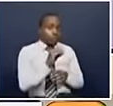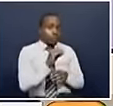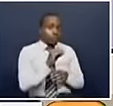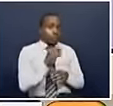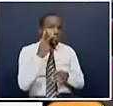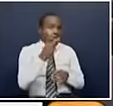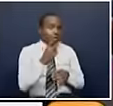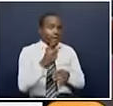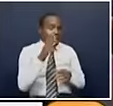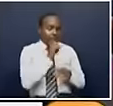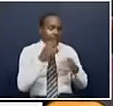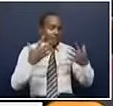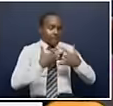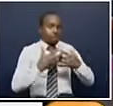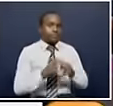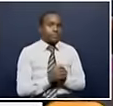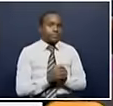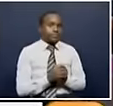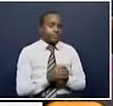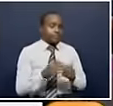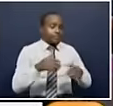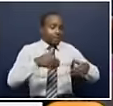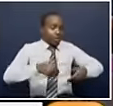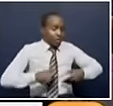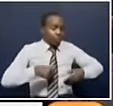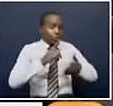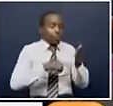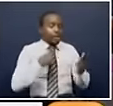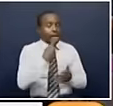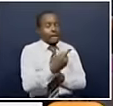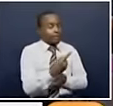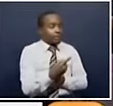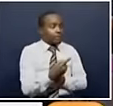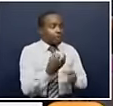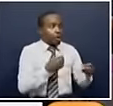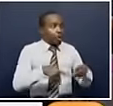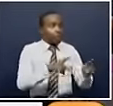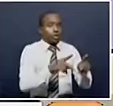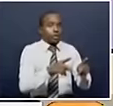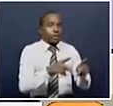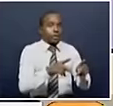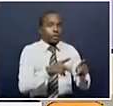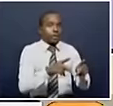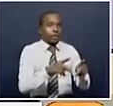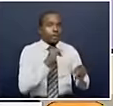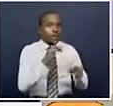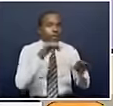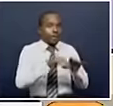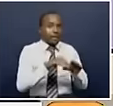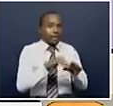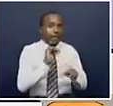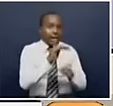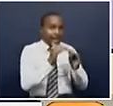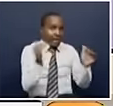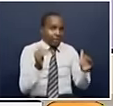that mismatch. But to the young people, what I normally like to tell them is that opportunity lies in that, you know, that level,